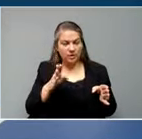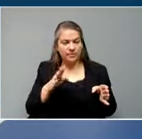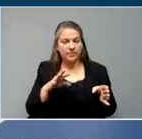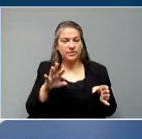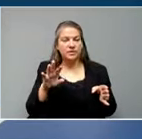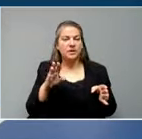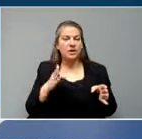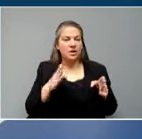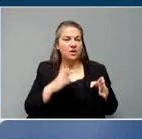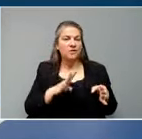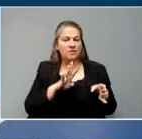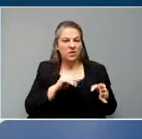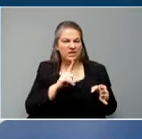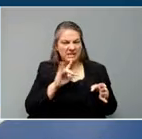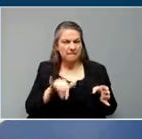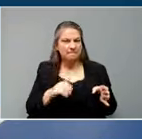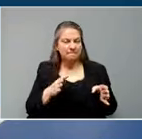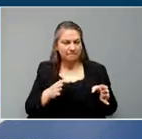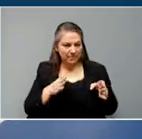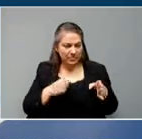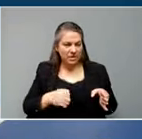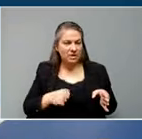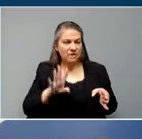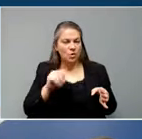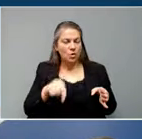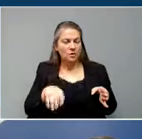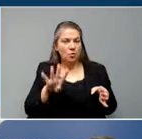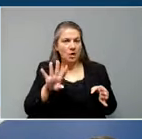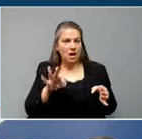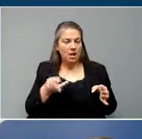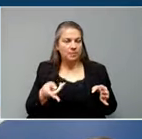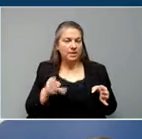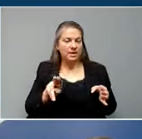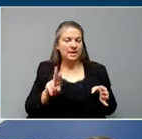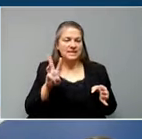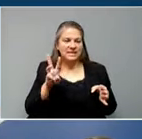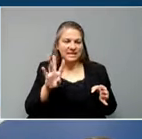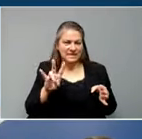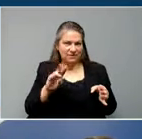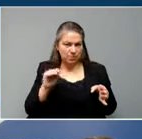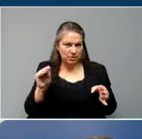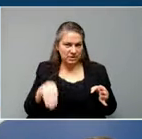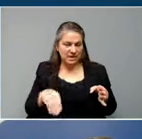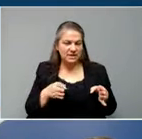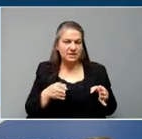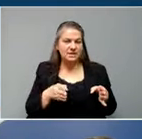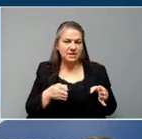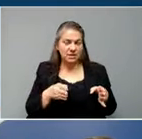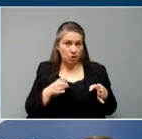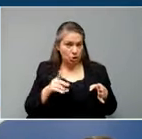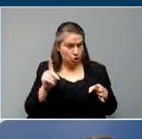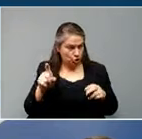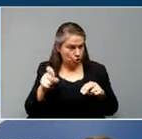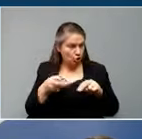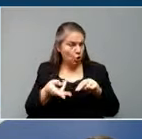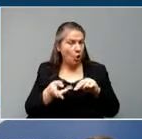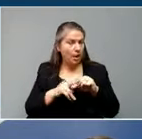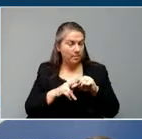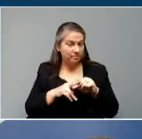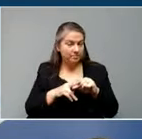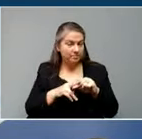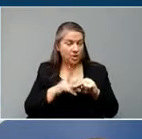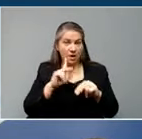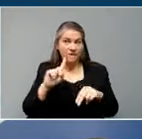same. 40 to 49, up a point, 67%. This should go up because for the first time